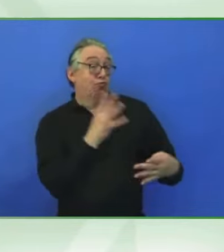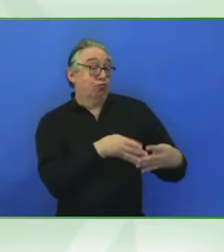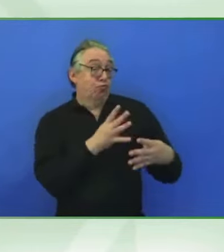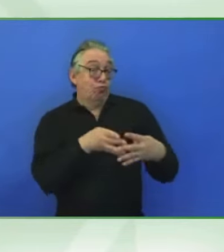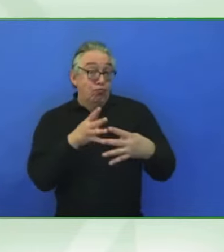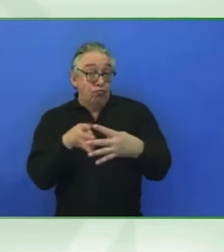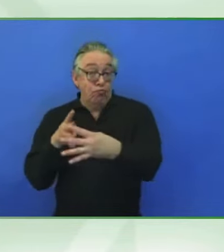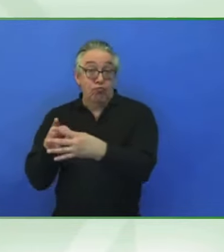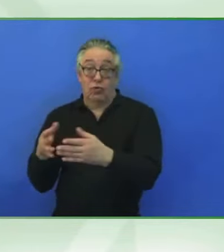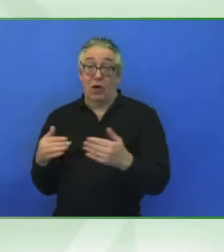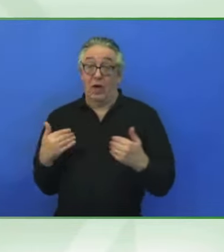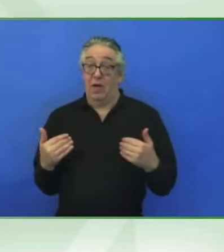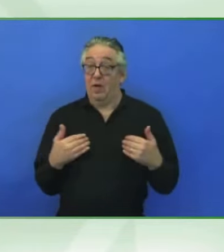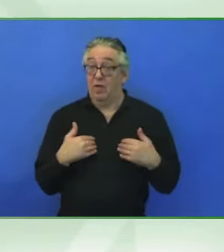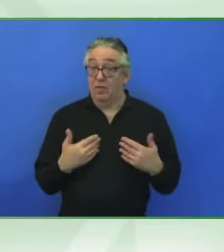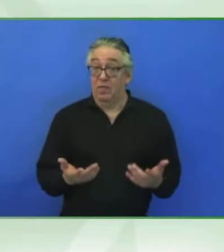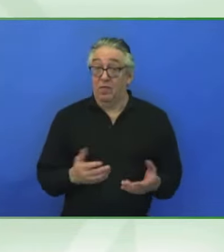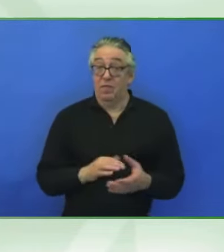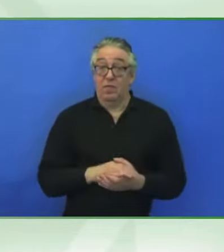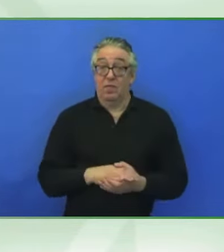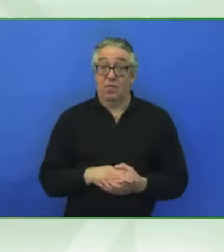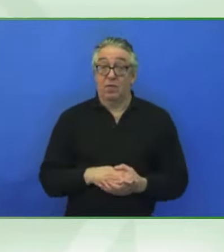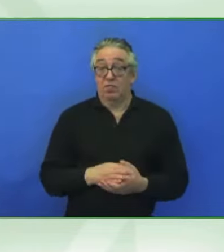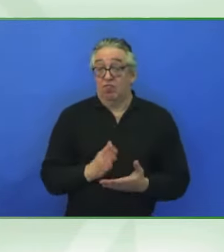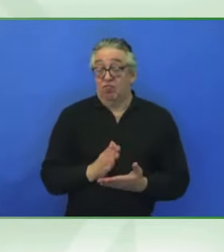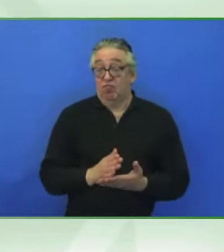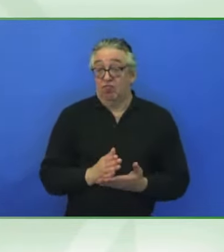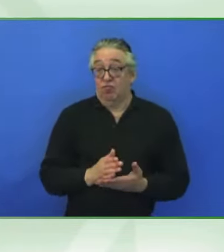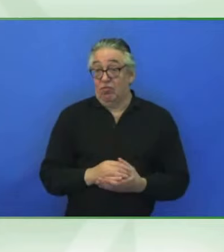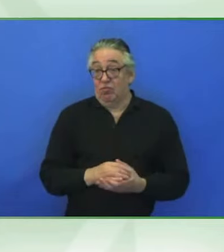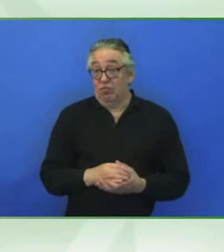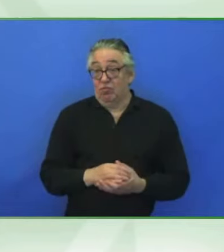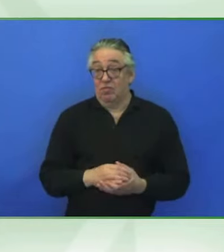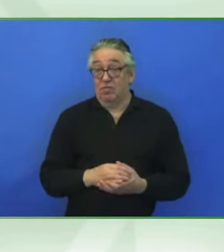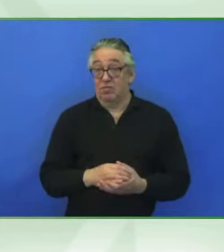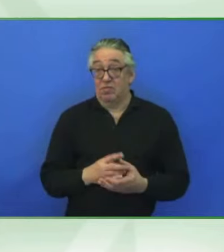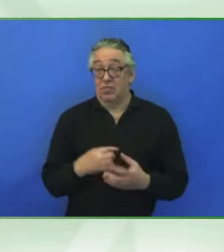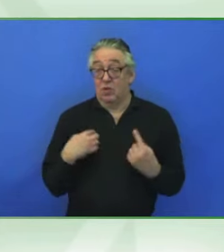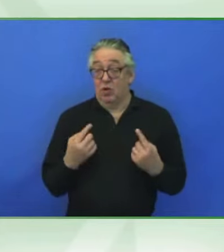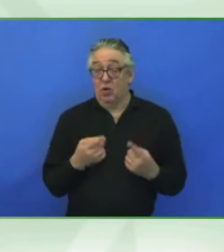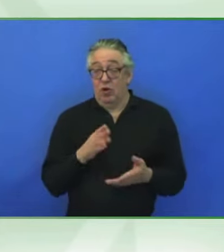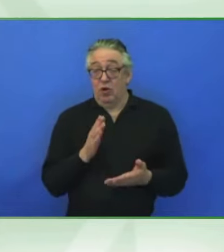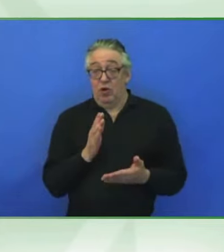we are very focused on the reliability of